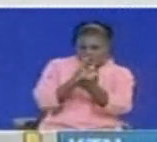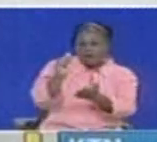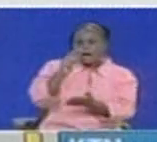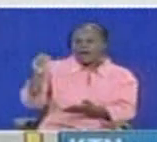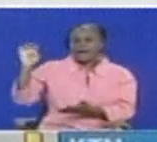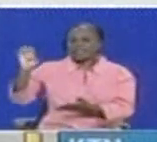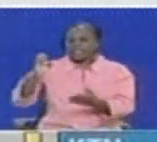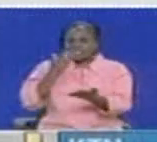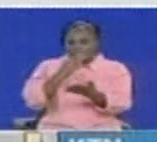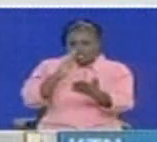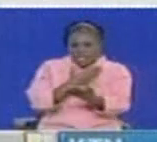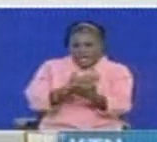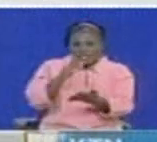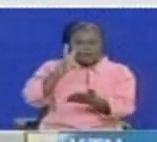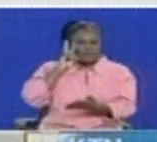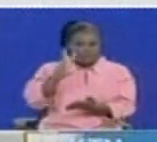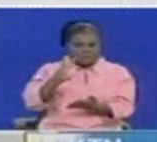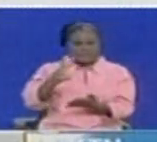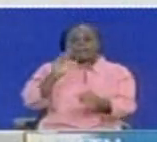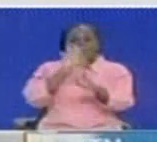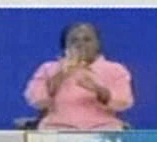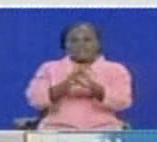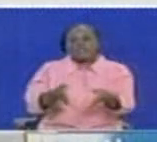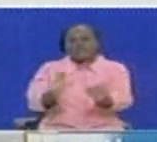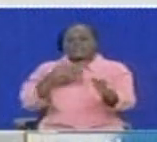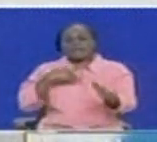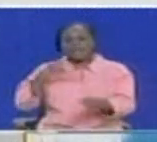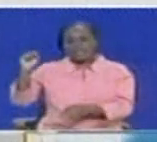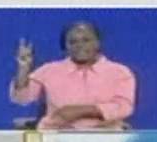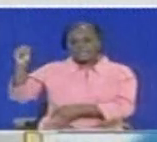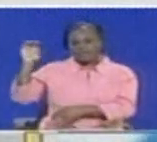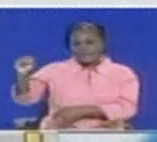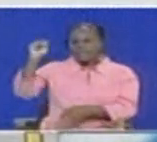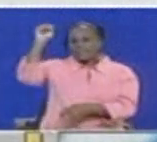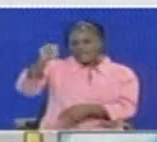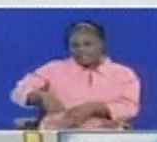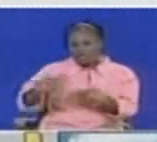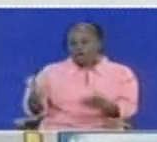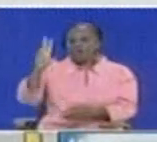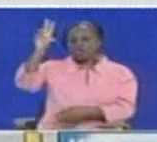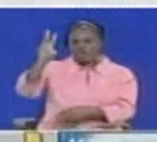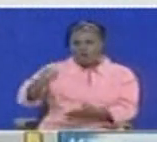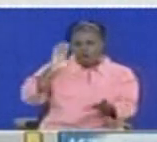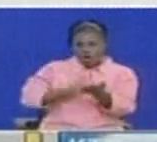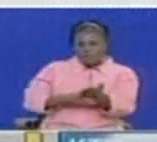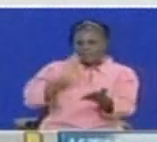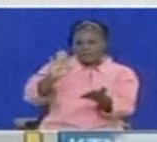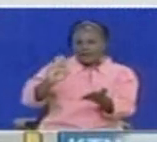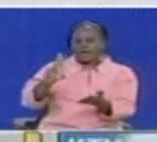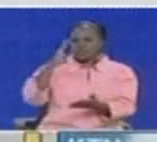do share your opinion with us, and you can do that in many ways. You can send us an SMS. Start with a yes or no, give us your comment, and send that